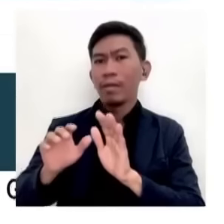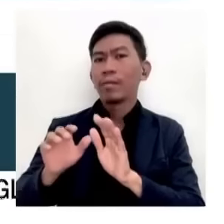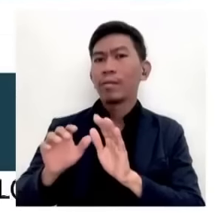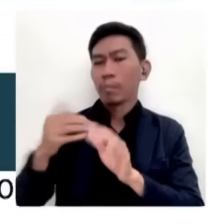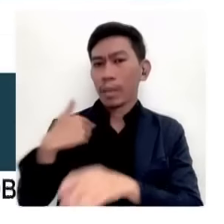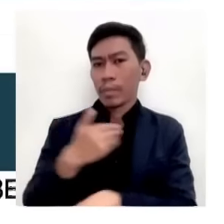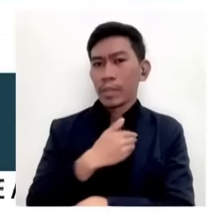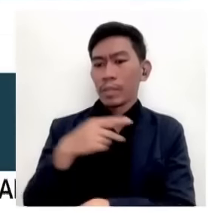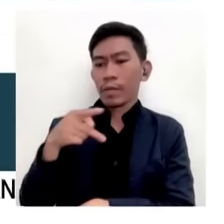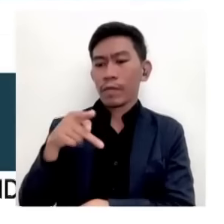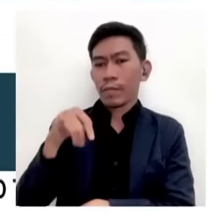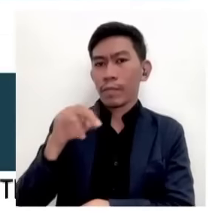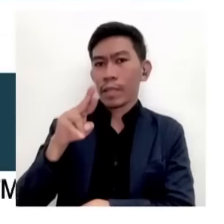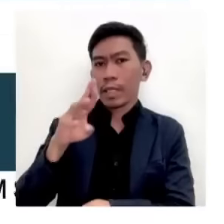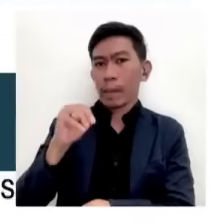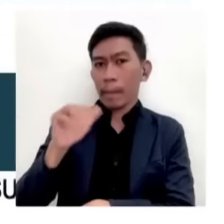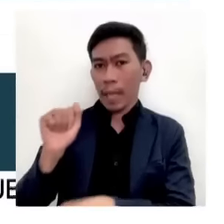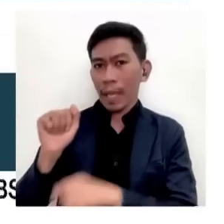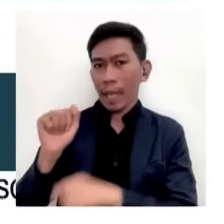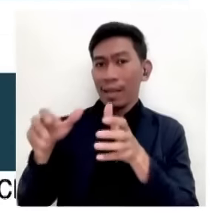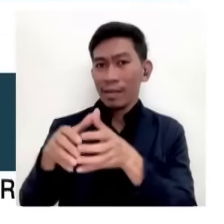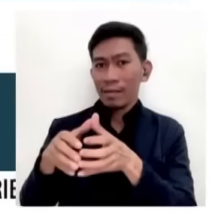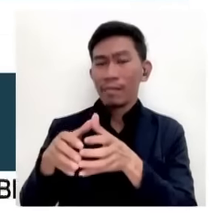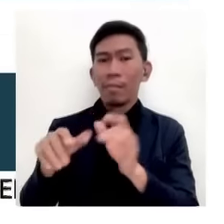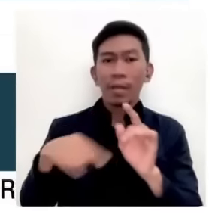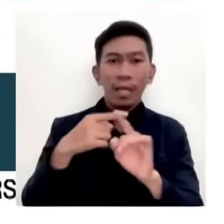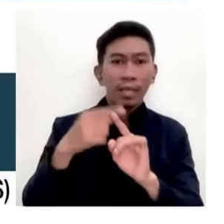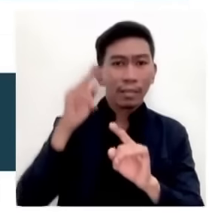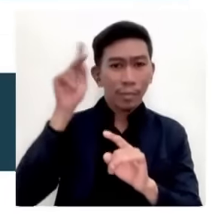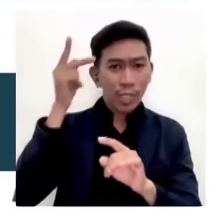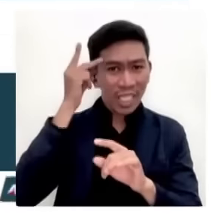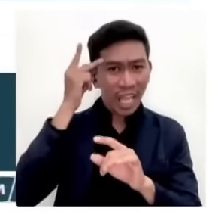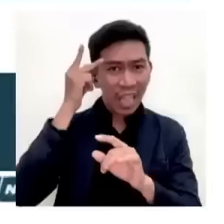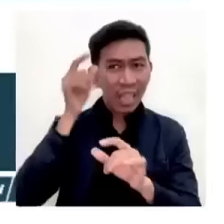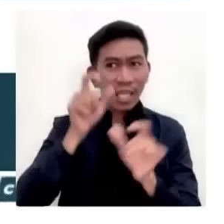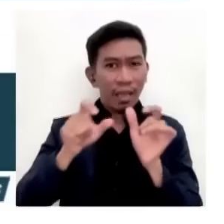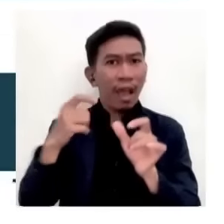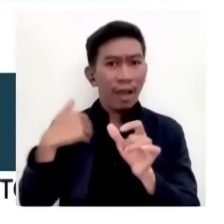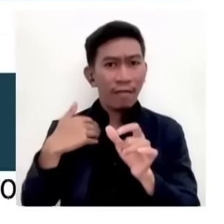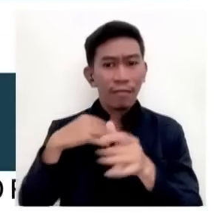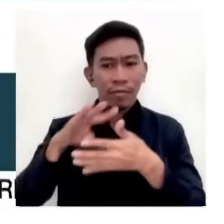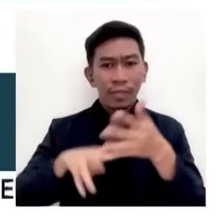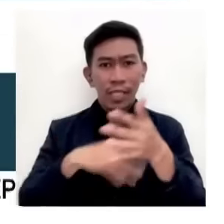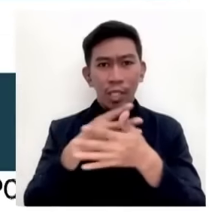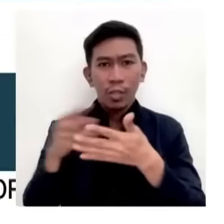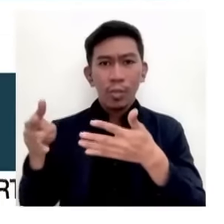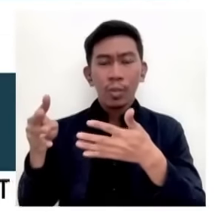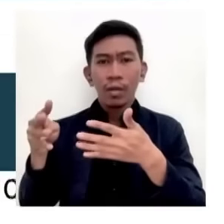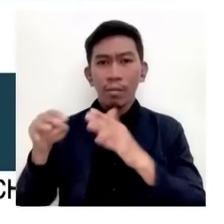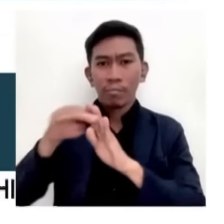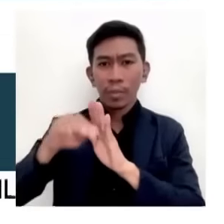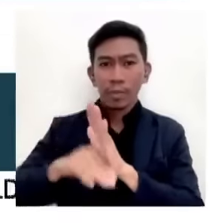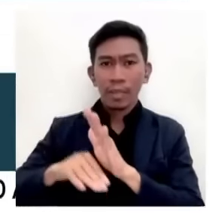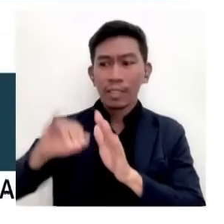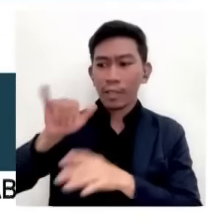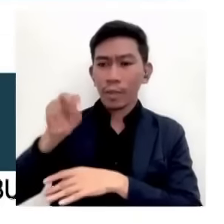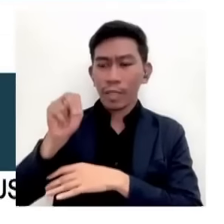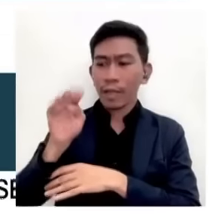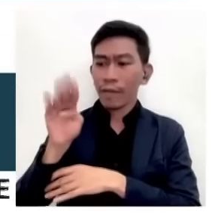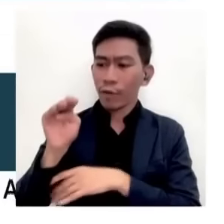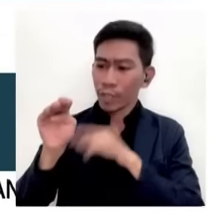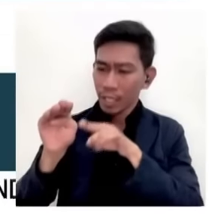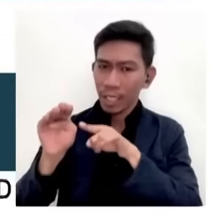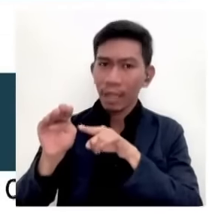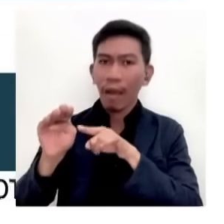and the politicians behind, they had the timeline, January 14 to be exact, to already pass the